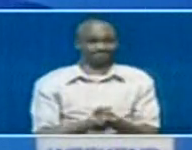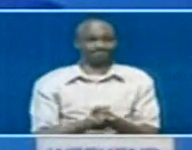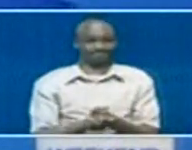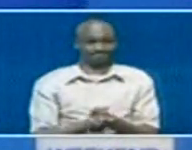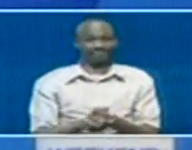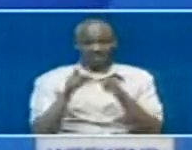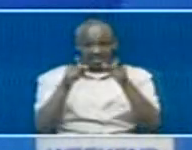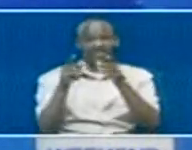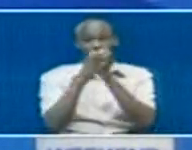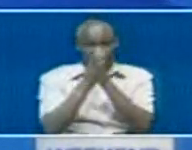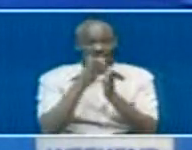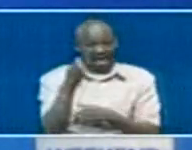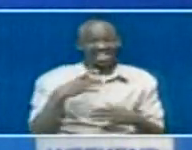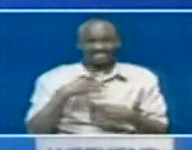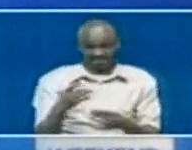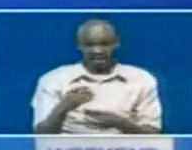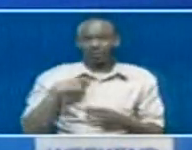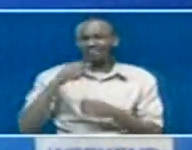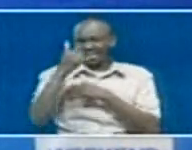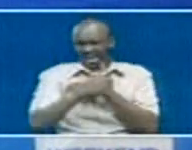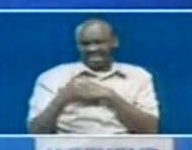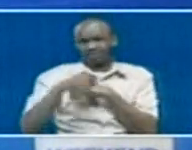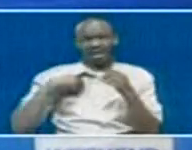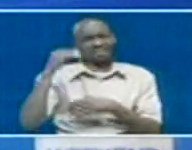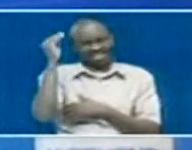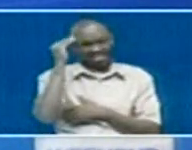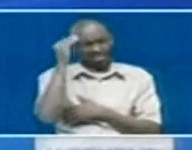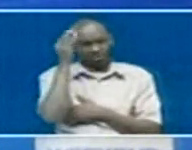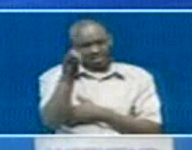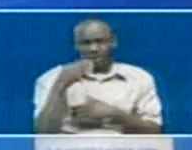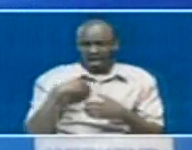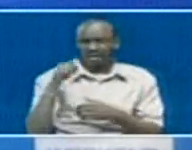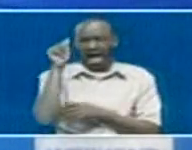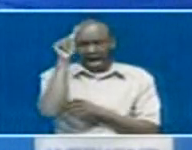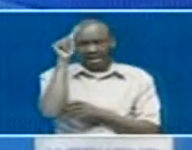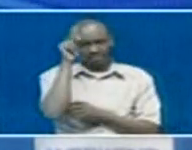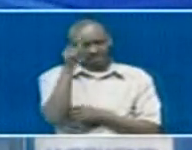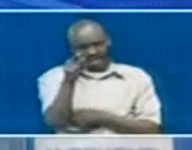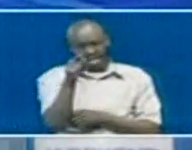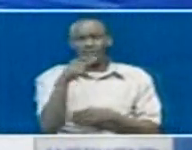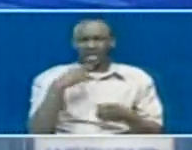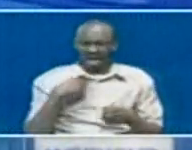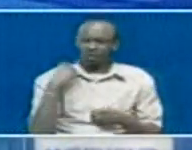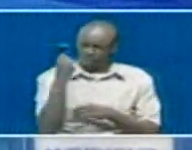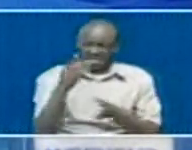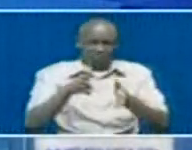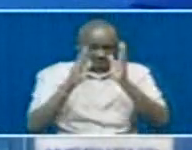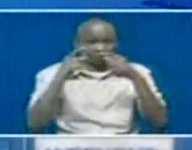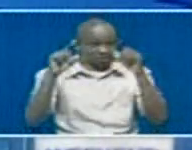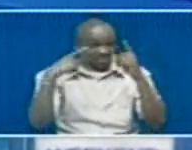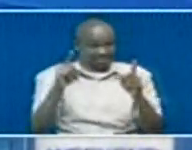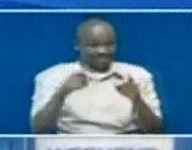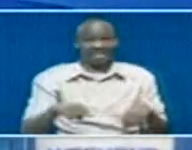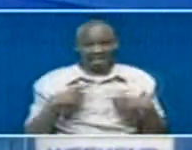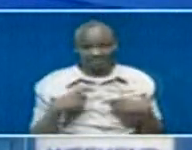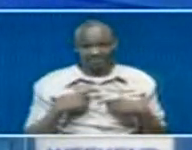And listen, this next story is very interesting. In a country whose education system often looks upon academics as one of the only routes to success in